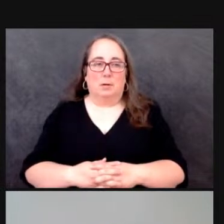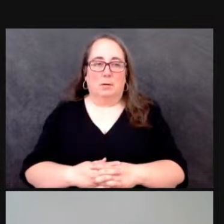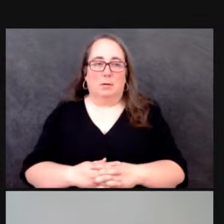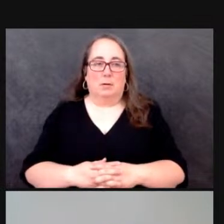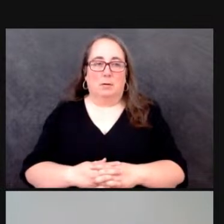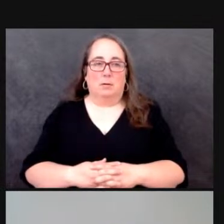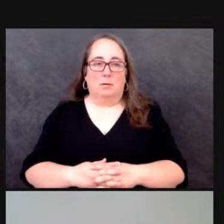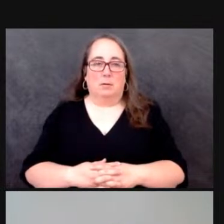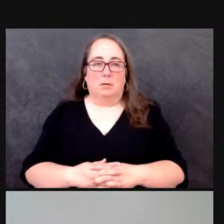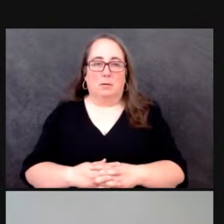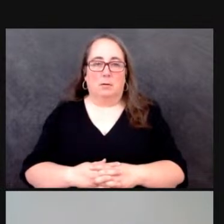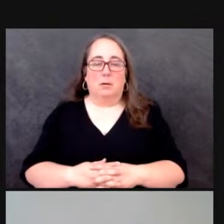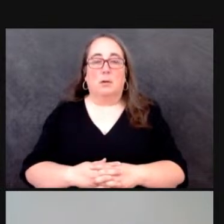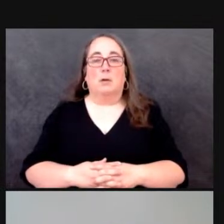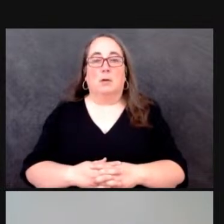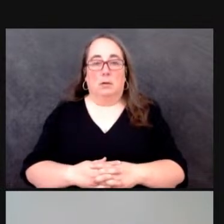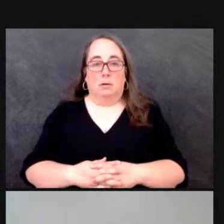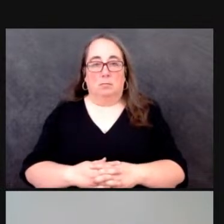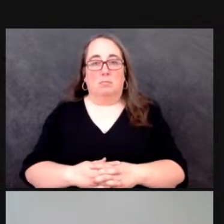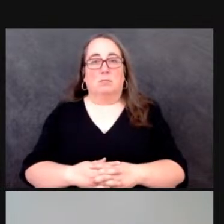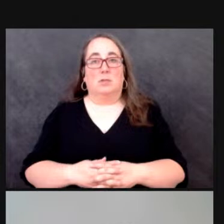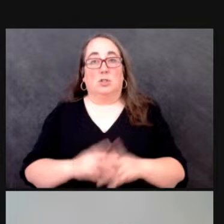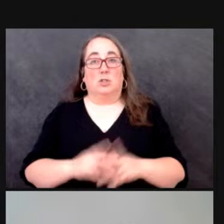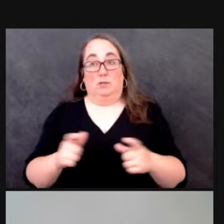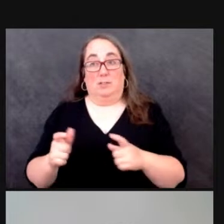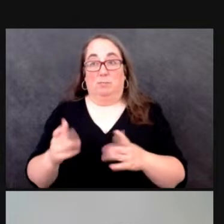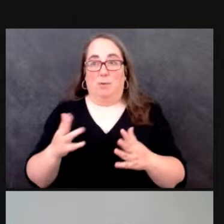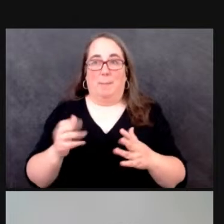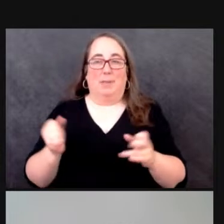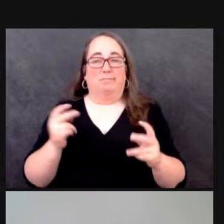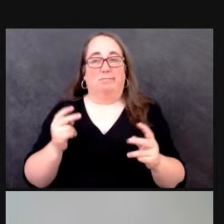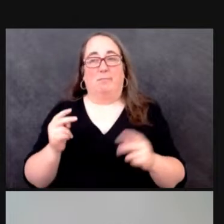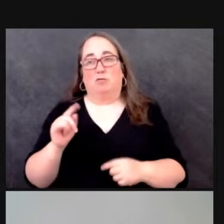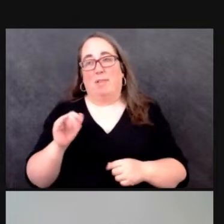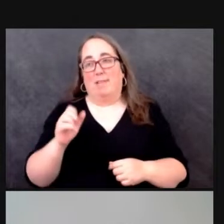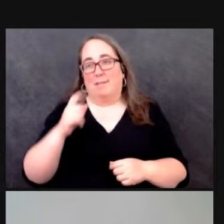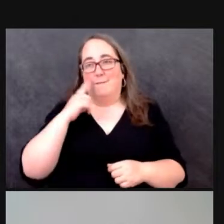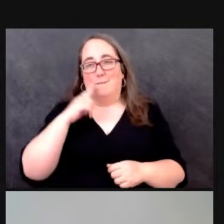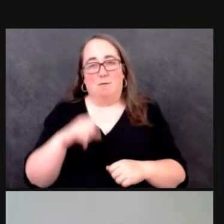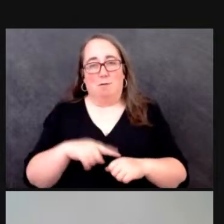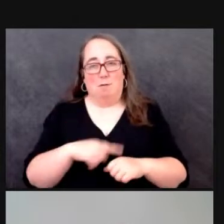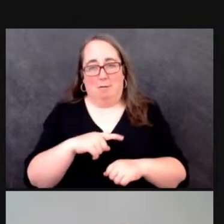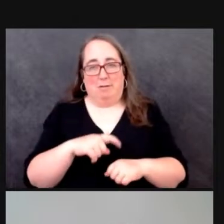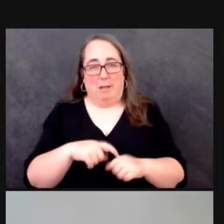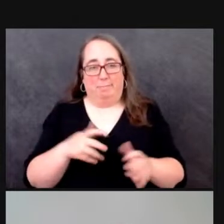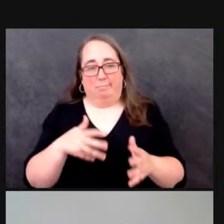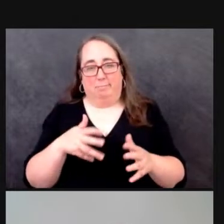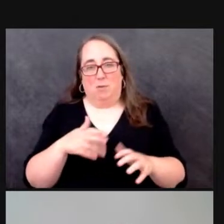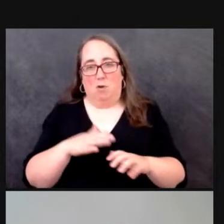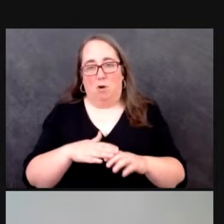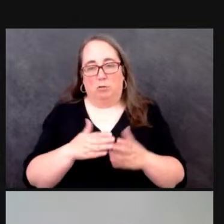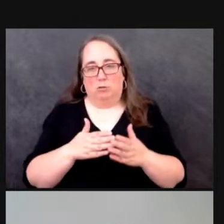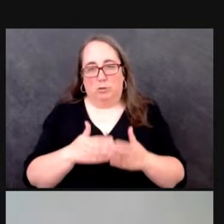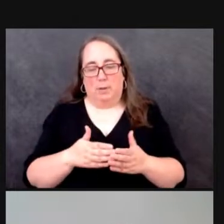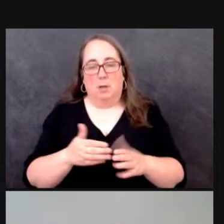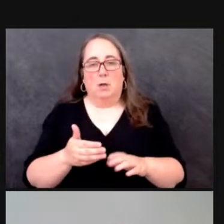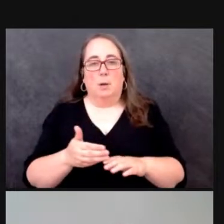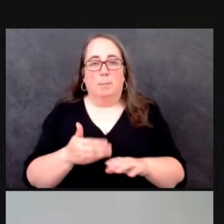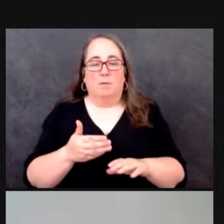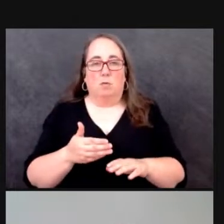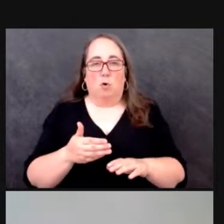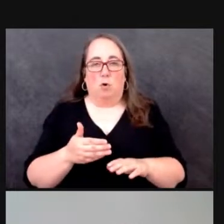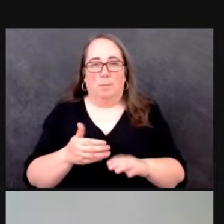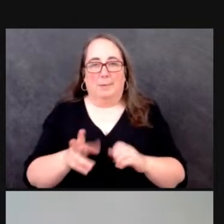The service likely held on to its relic status for most of its time on board the battleship before being placed